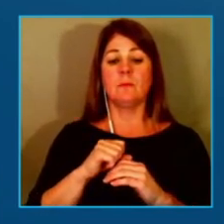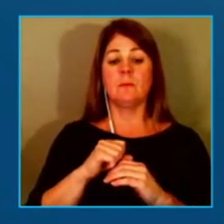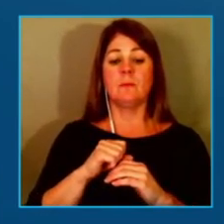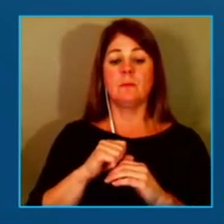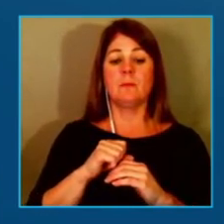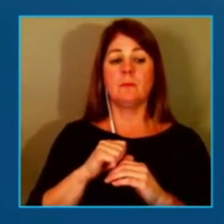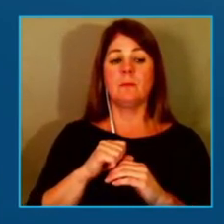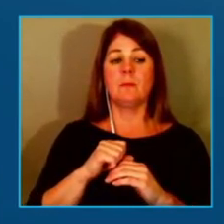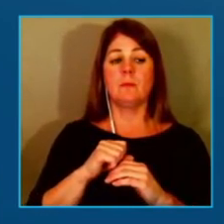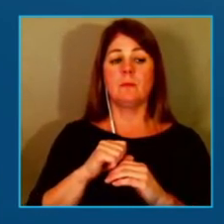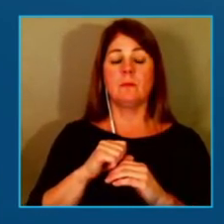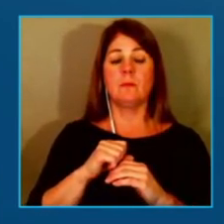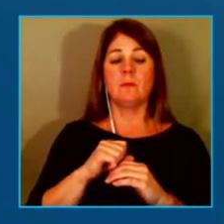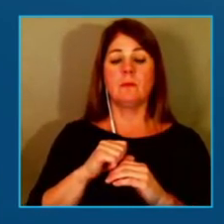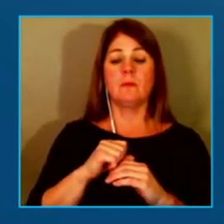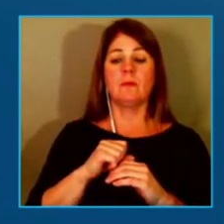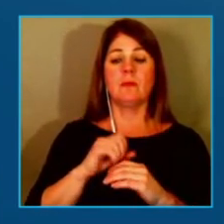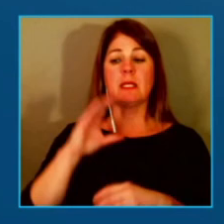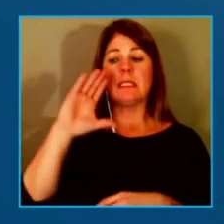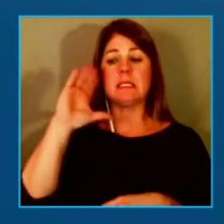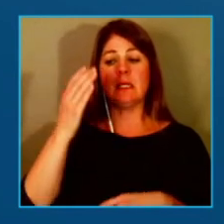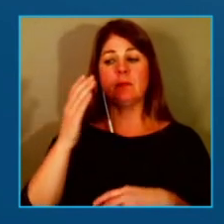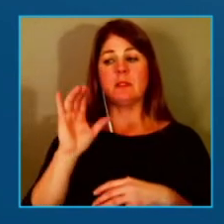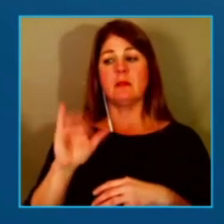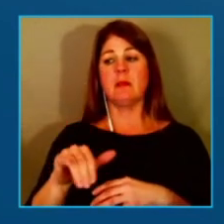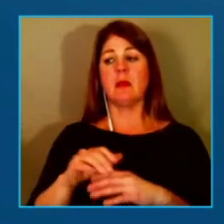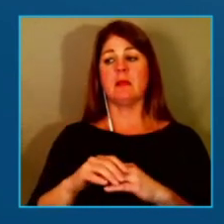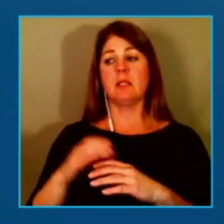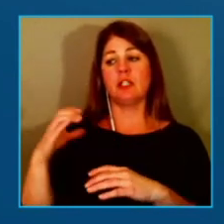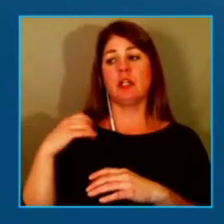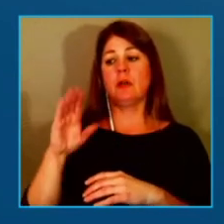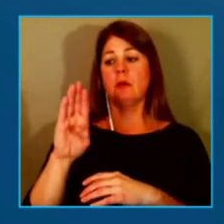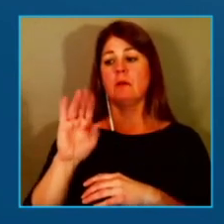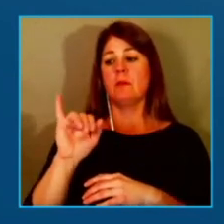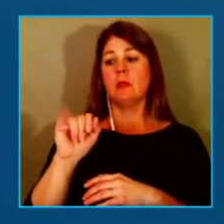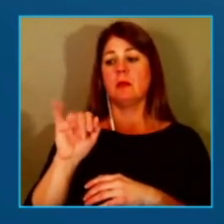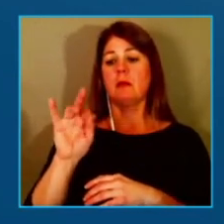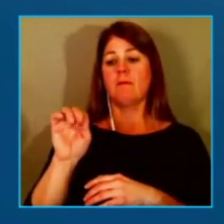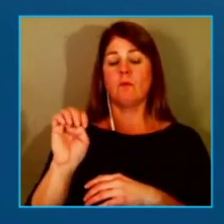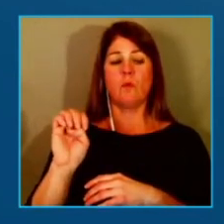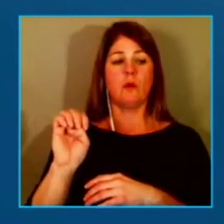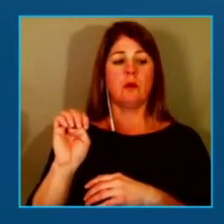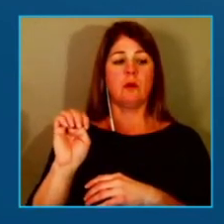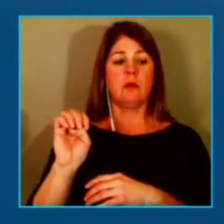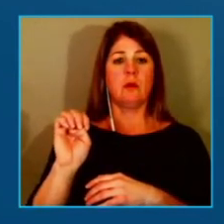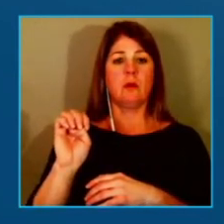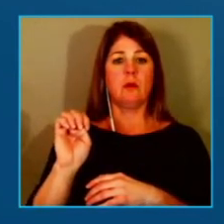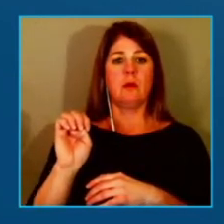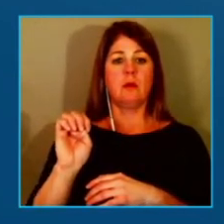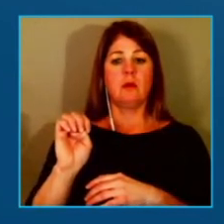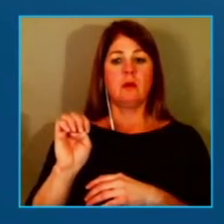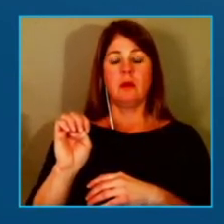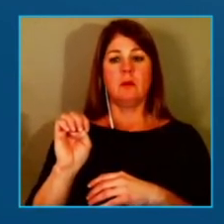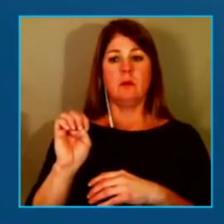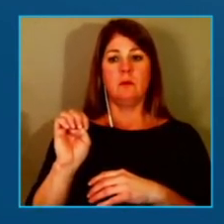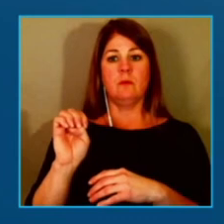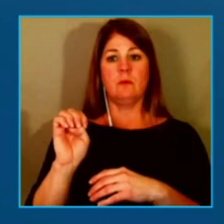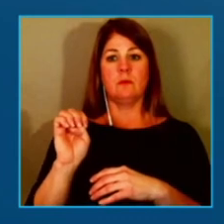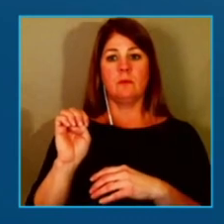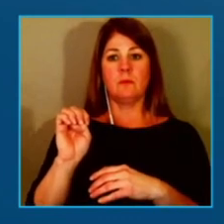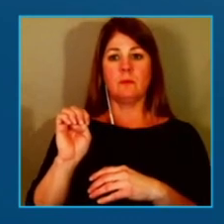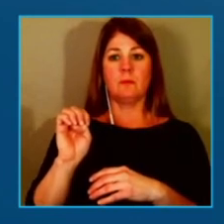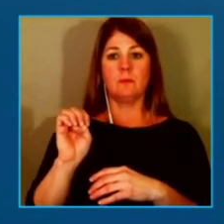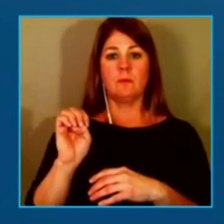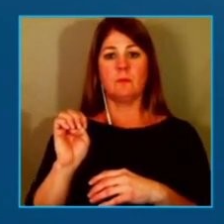it seems to me that Chair Biafor is implying that they in fact have an affirmative